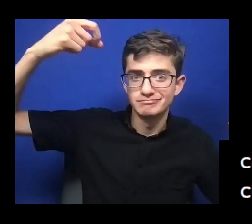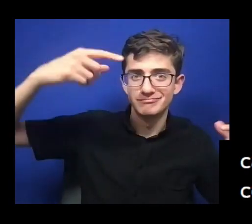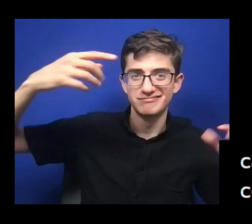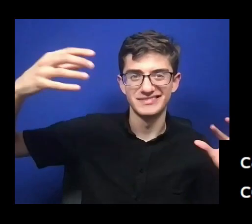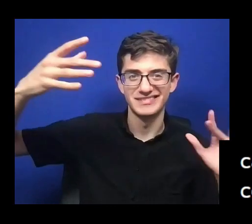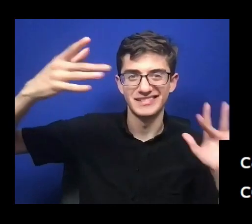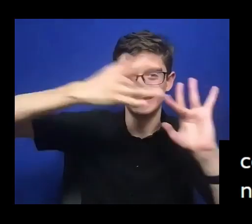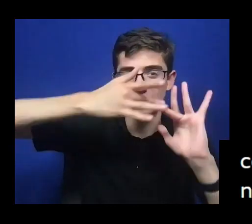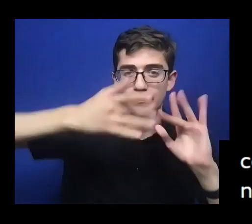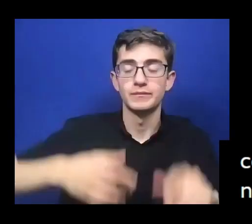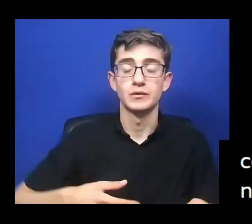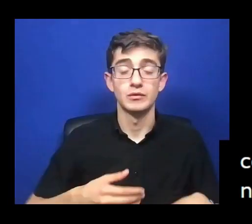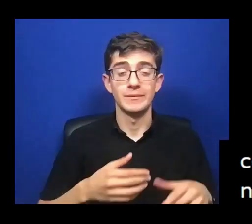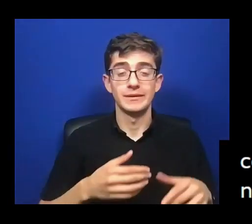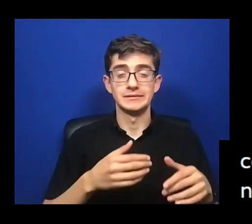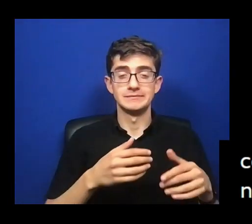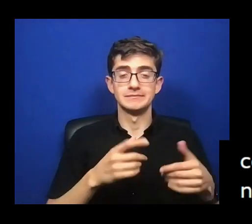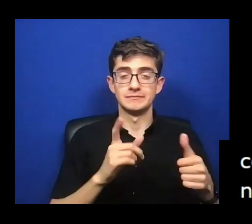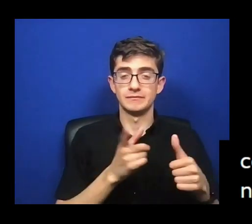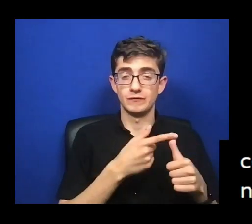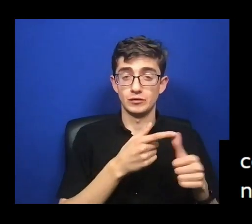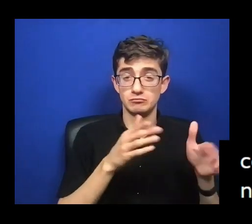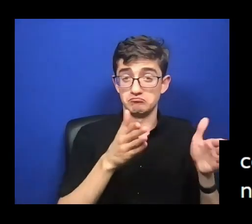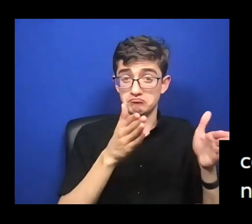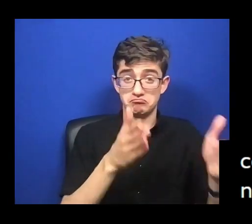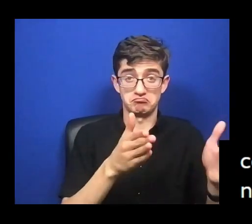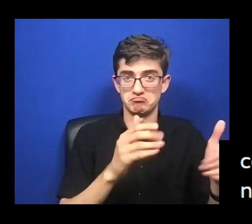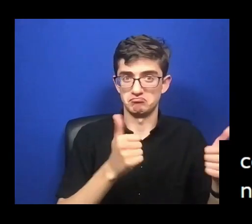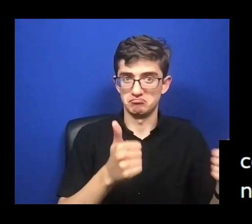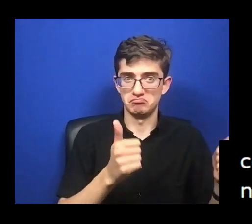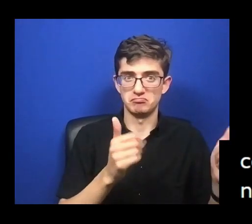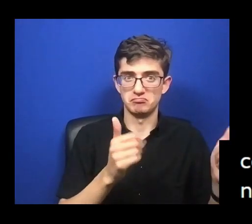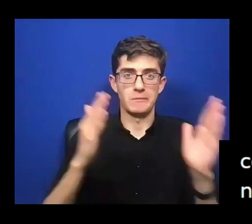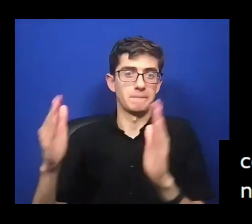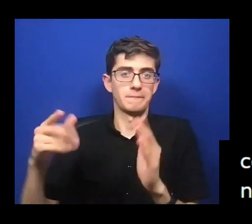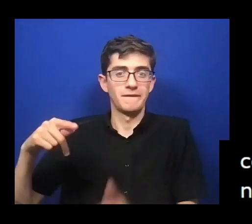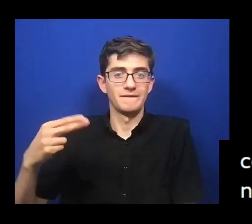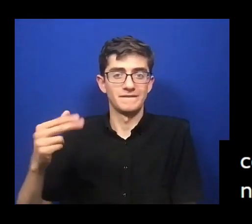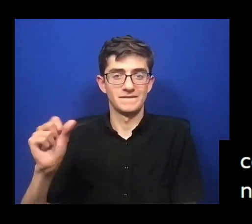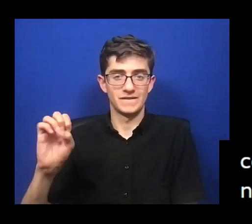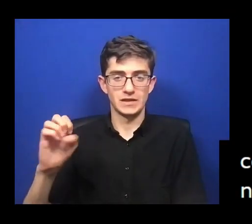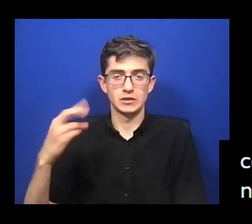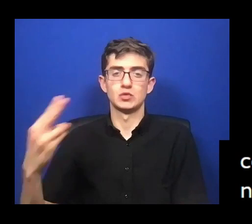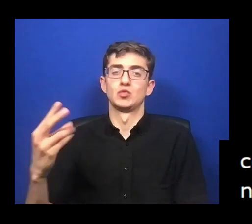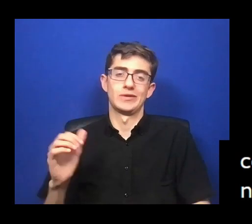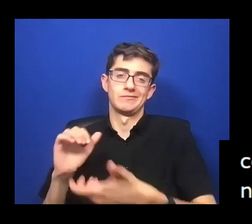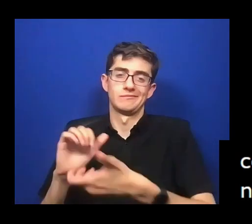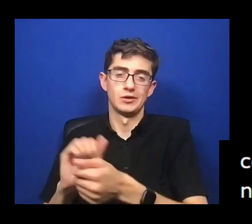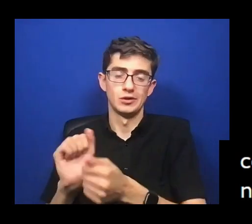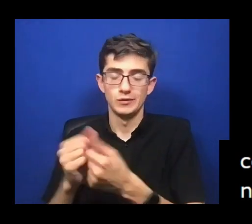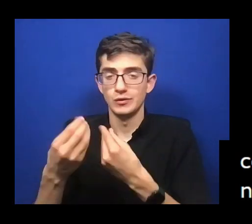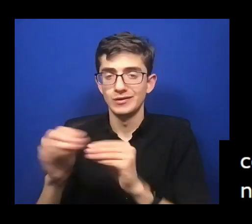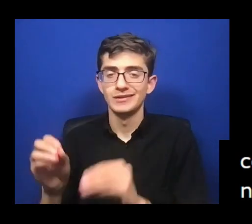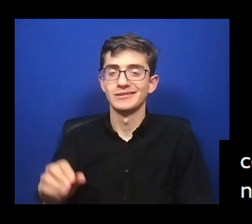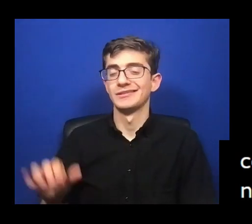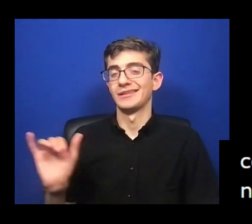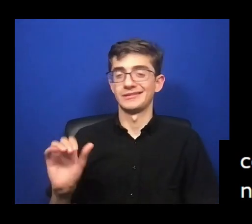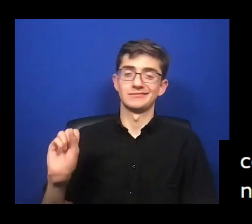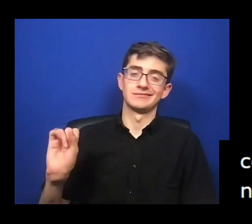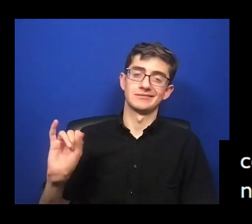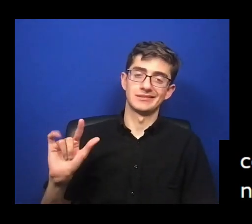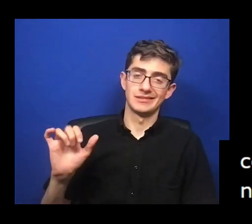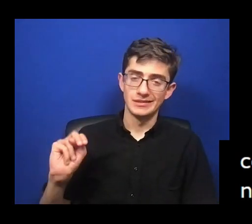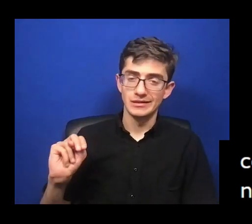at now phase two, which is to partner with organizations like my colleagues over there at CTNY, Silicon Harlem, and others to